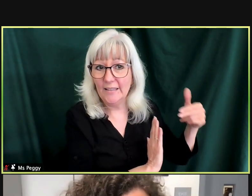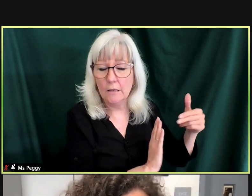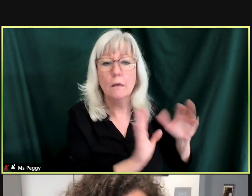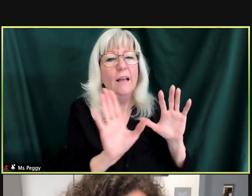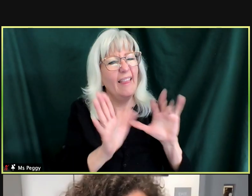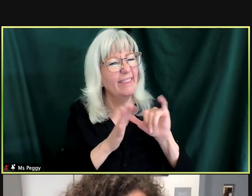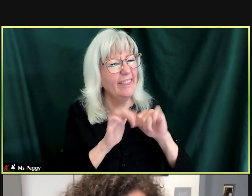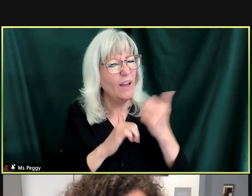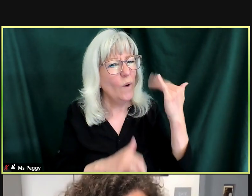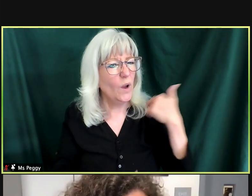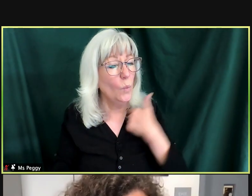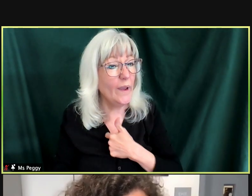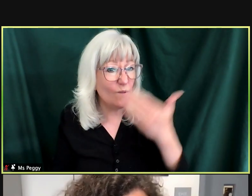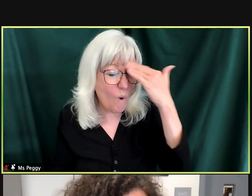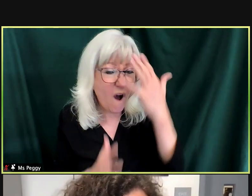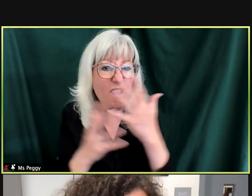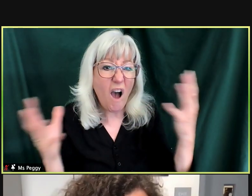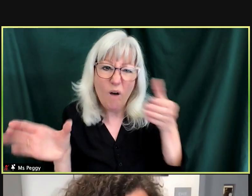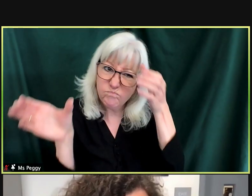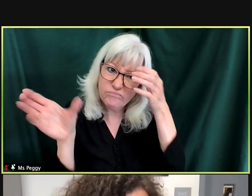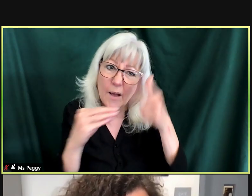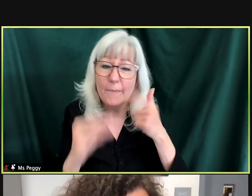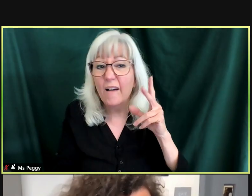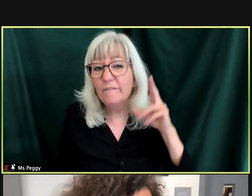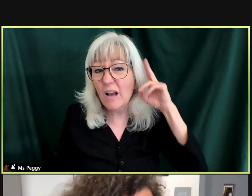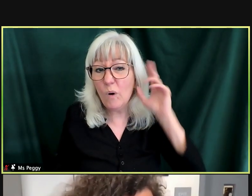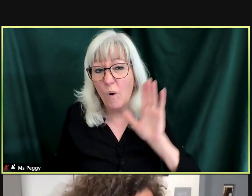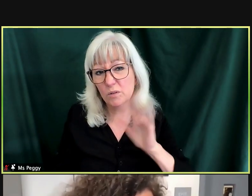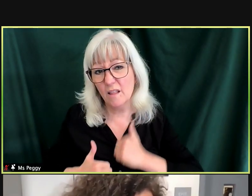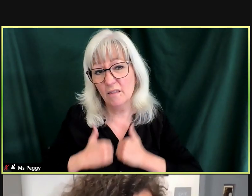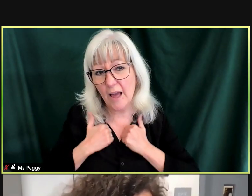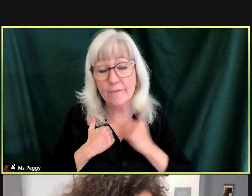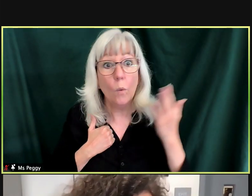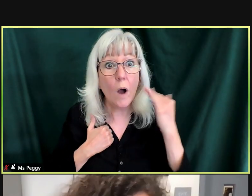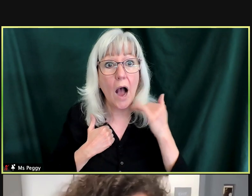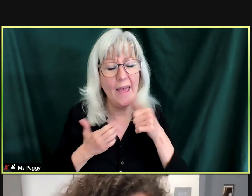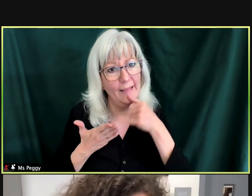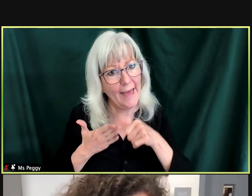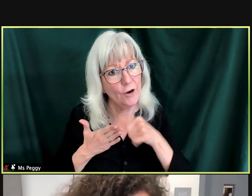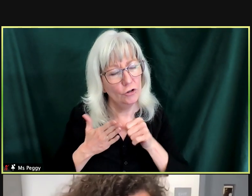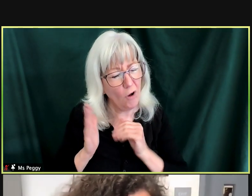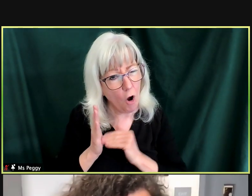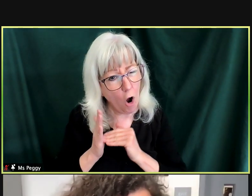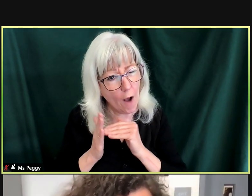art. So if he interests you as a person, you can,